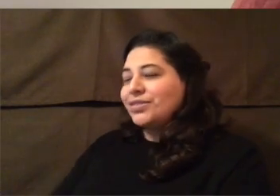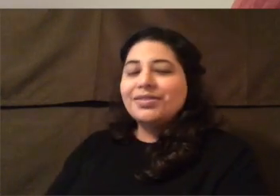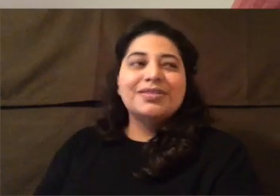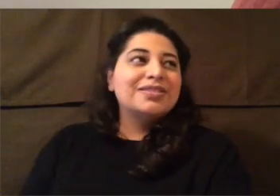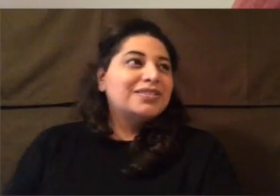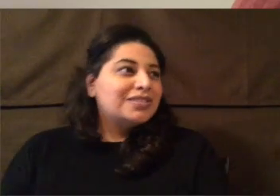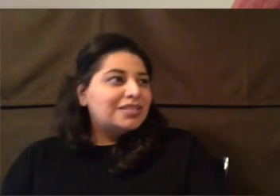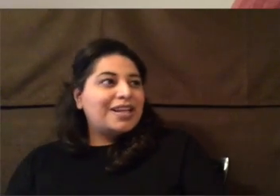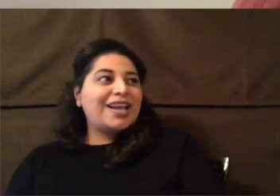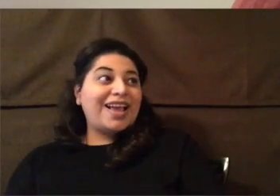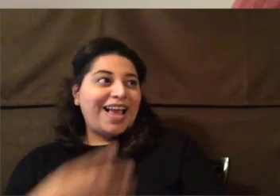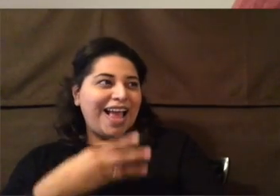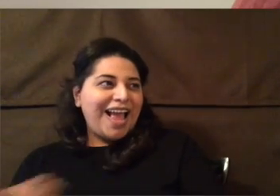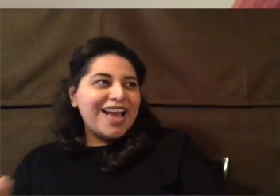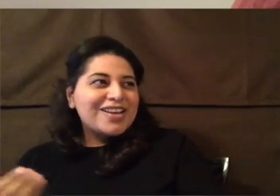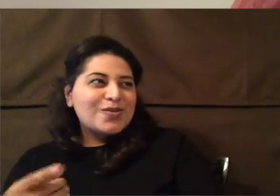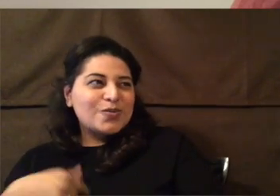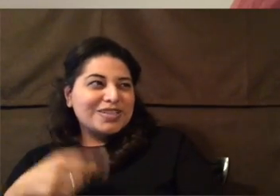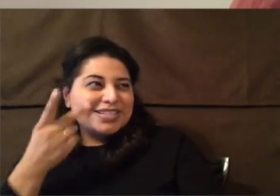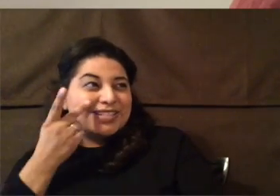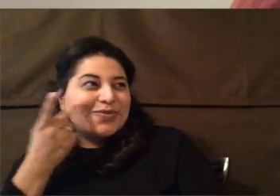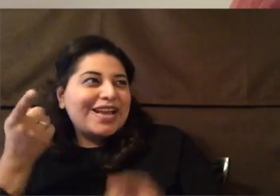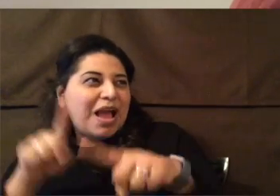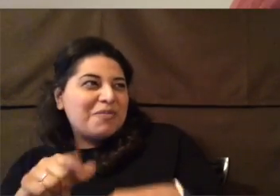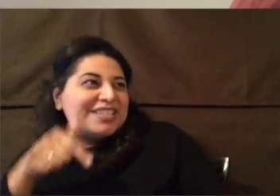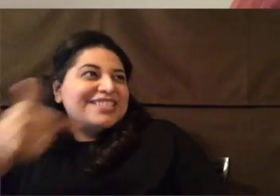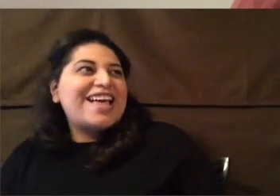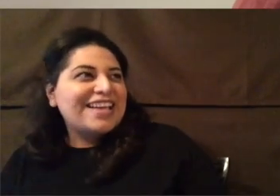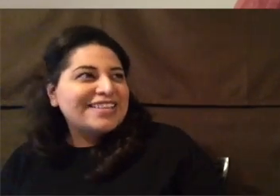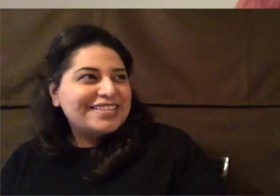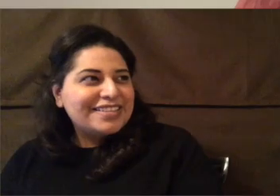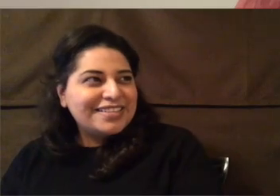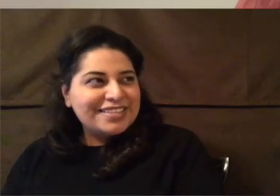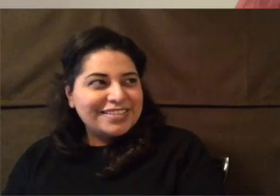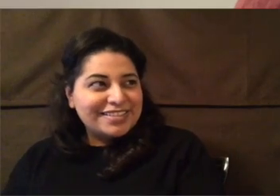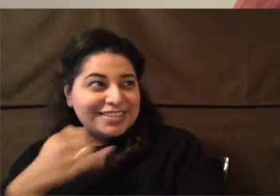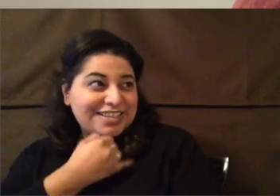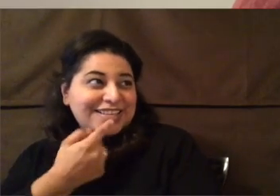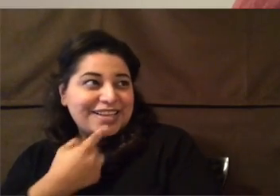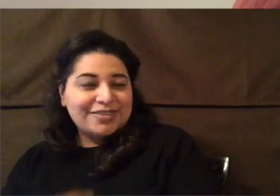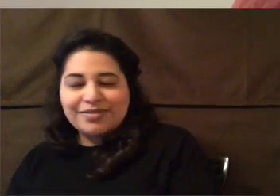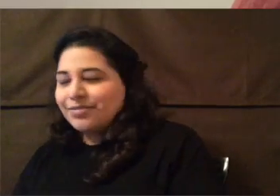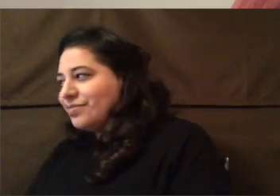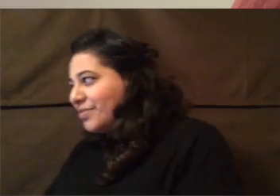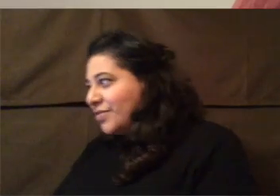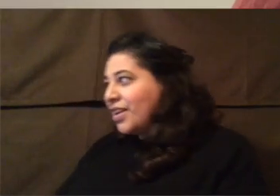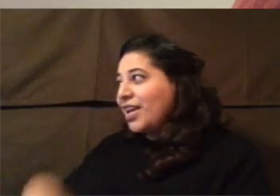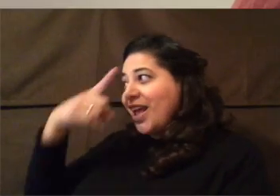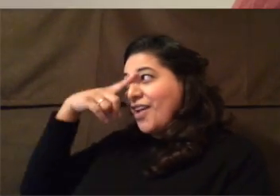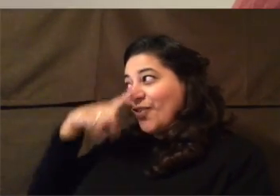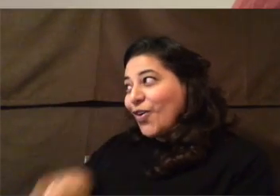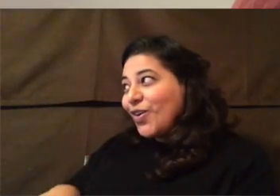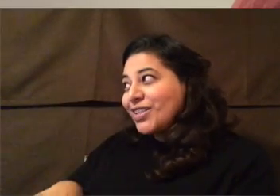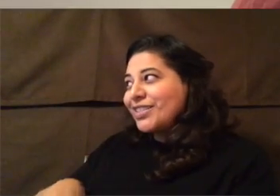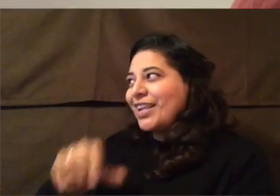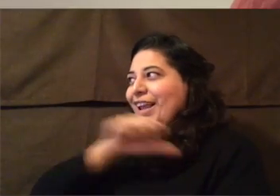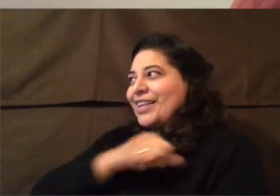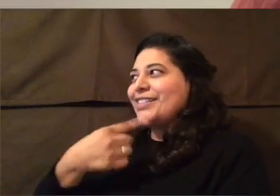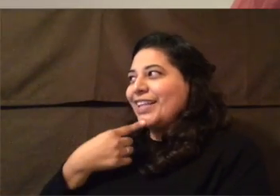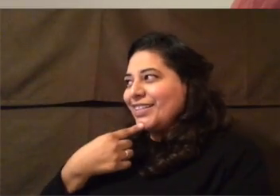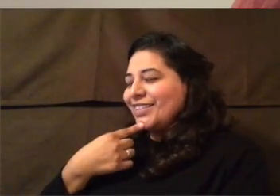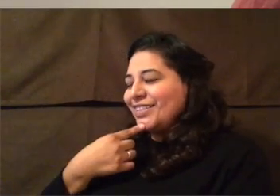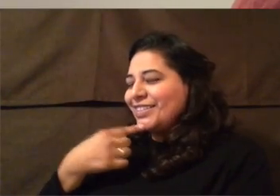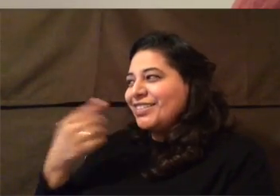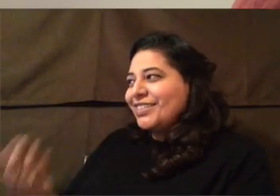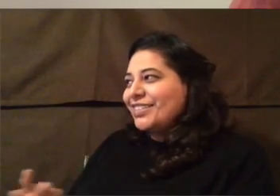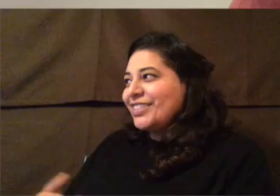"Of course," said Annie. "And we'll see what happens next," said Jack.